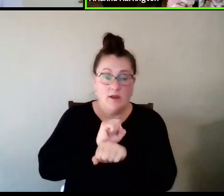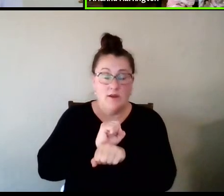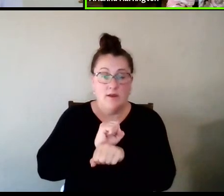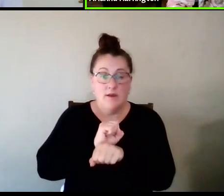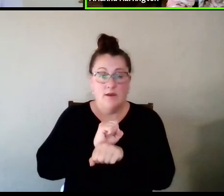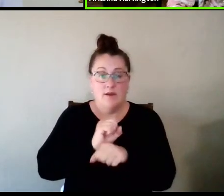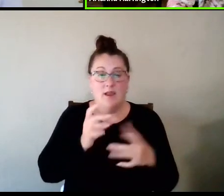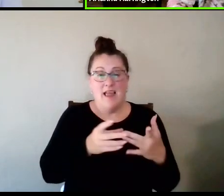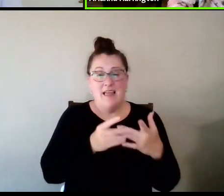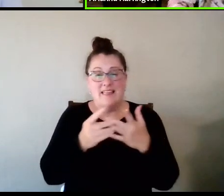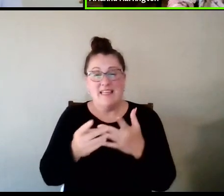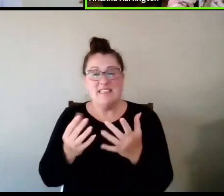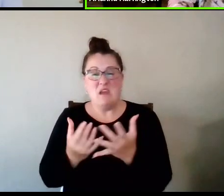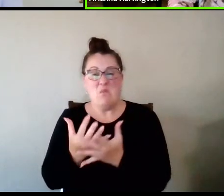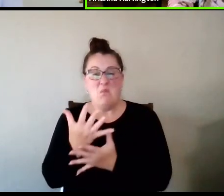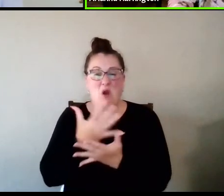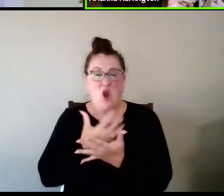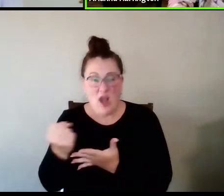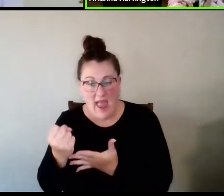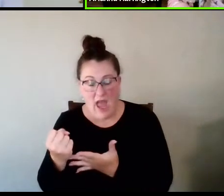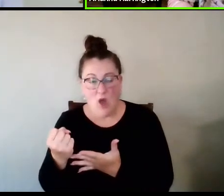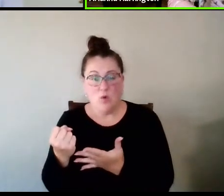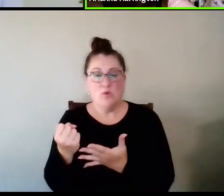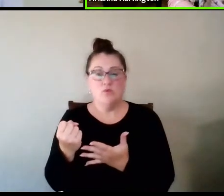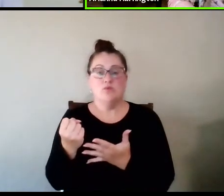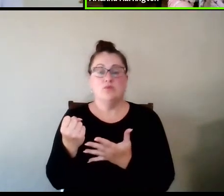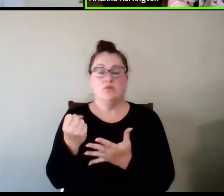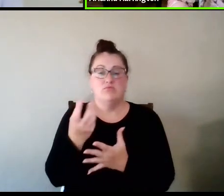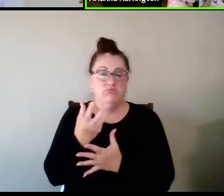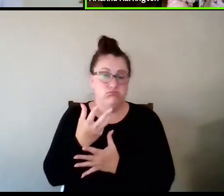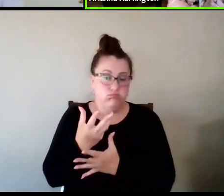leads to burnout, to